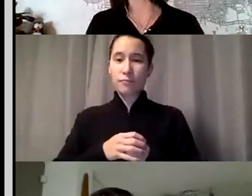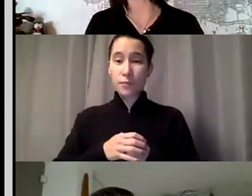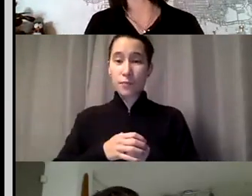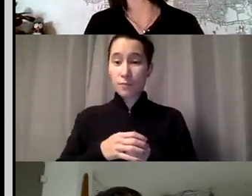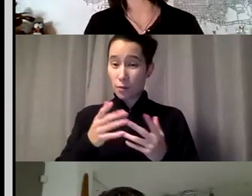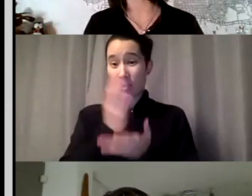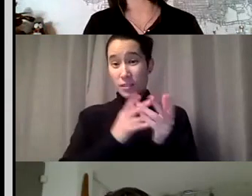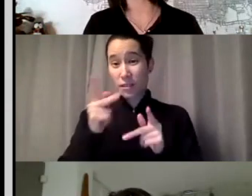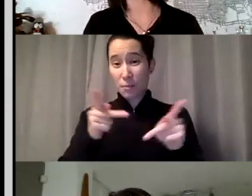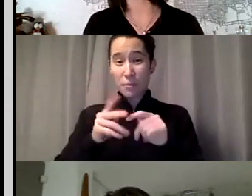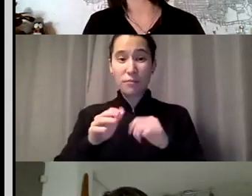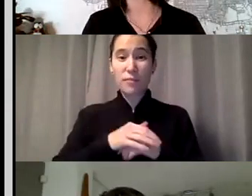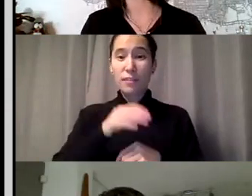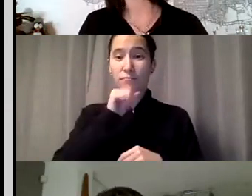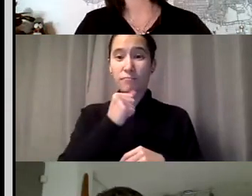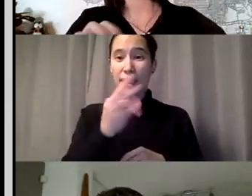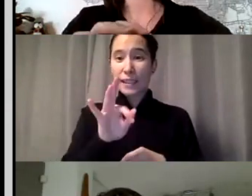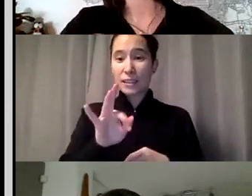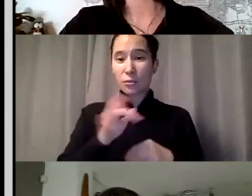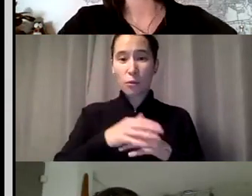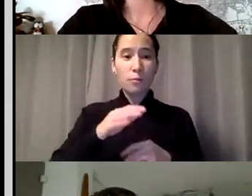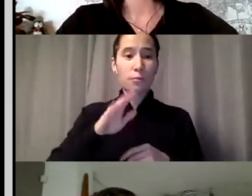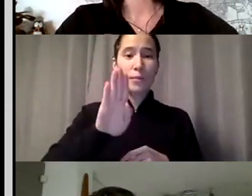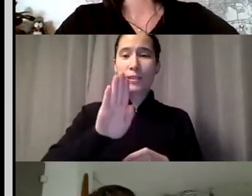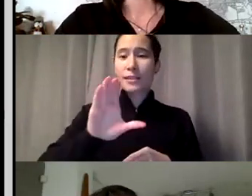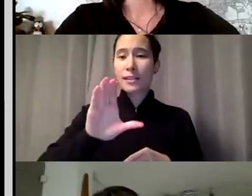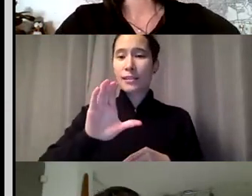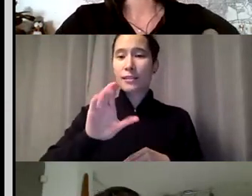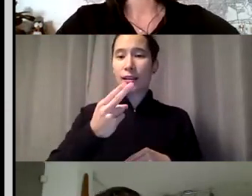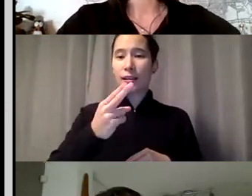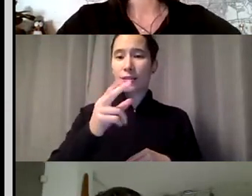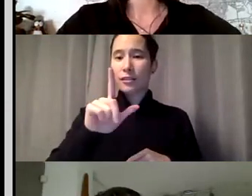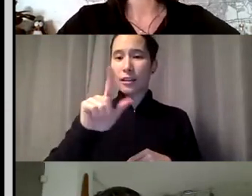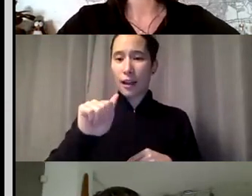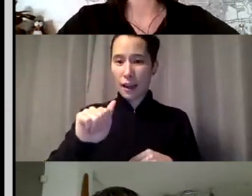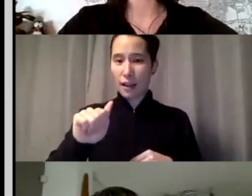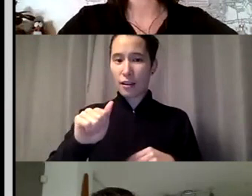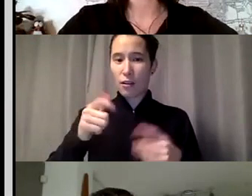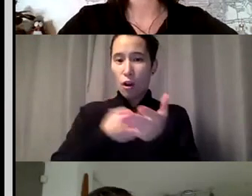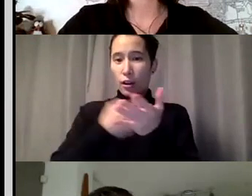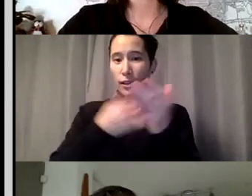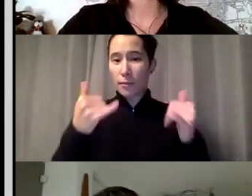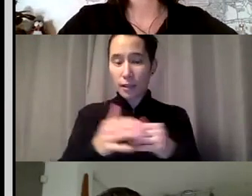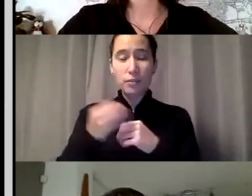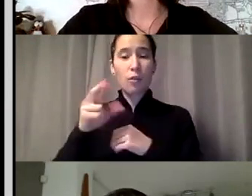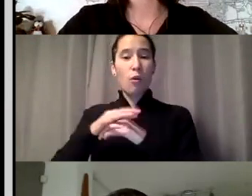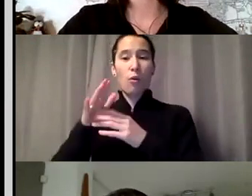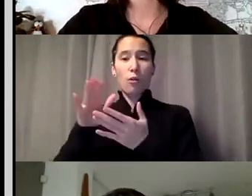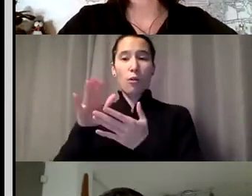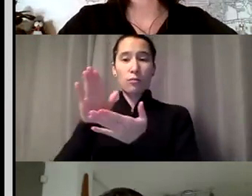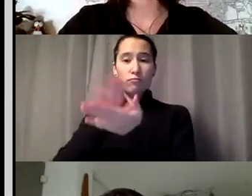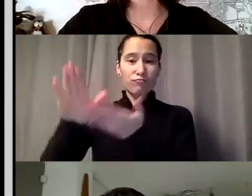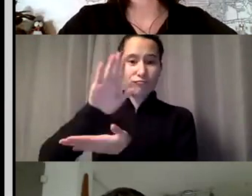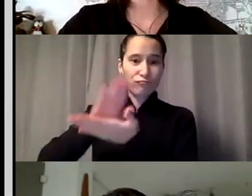BCHL hockey player right now, or the varsity athlete that's 19 that is not able to train right now. That's